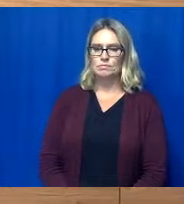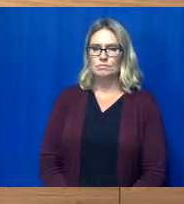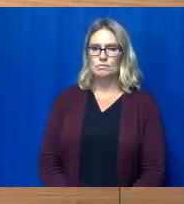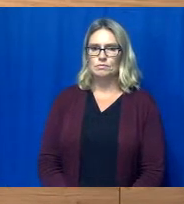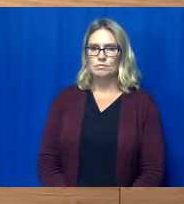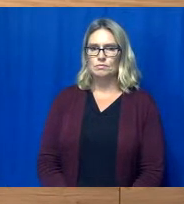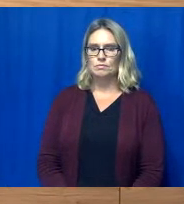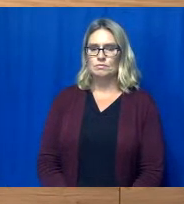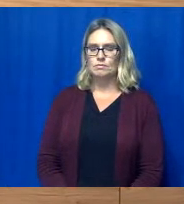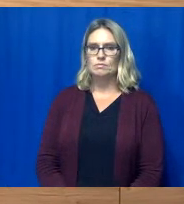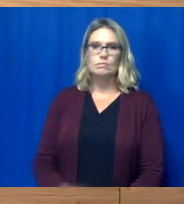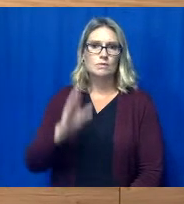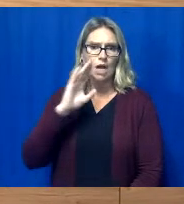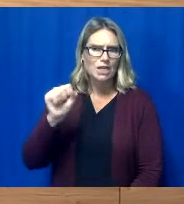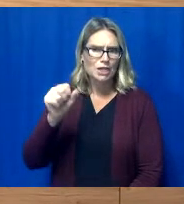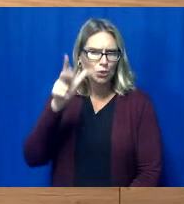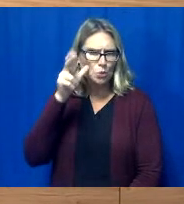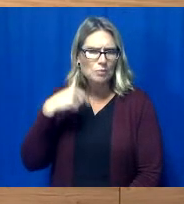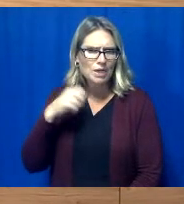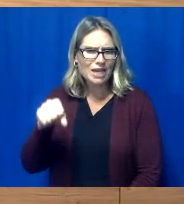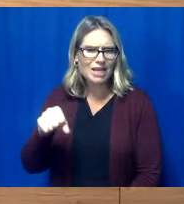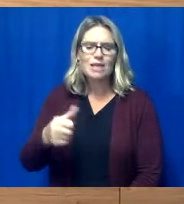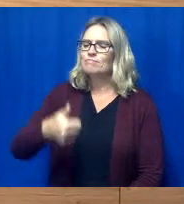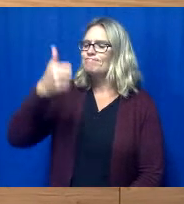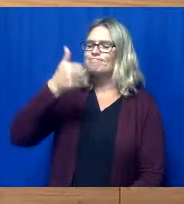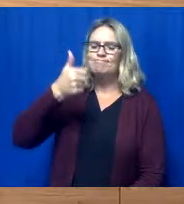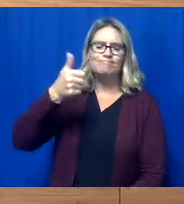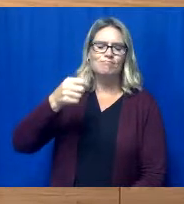Hi, can you hear me? Little louder, bud.